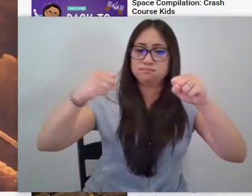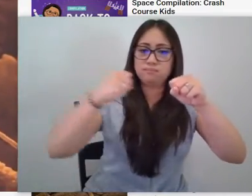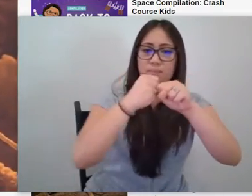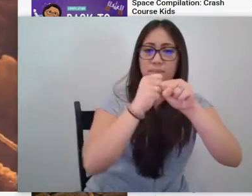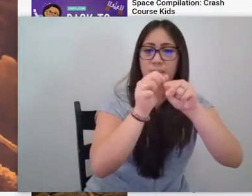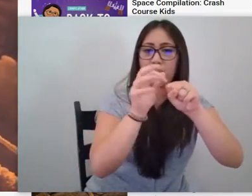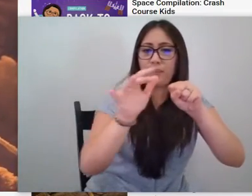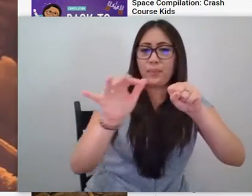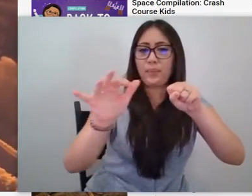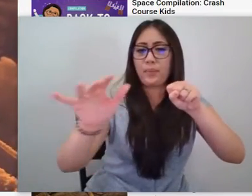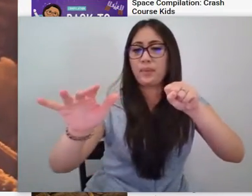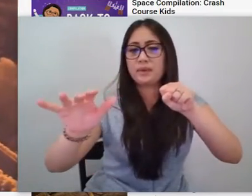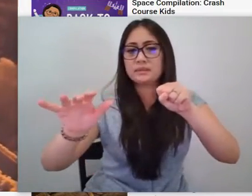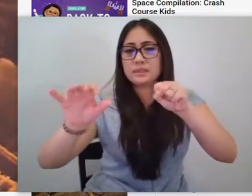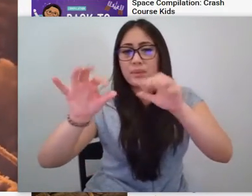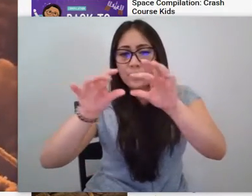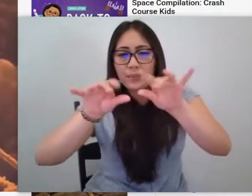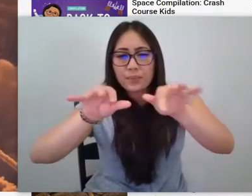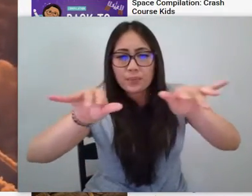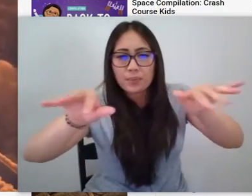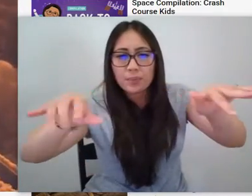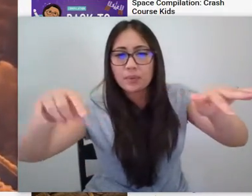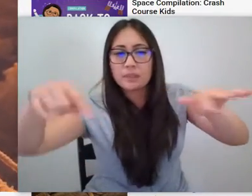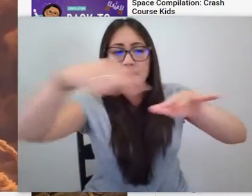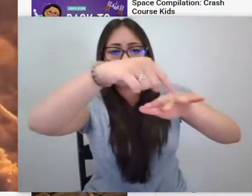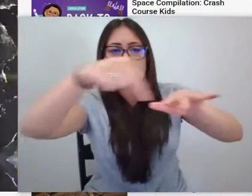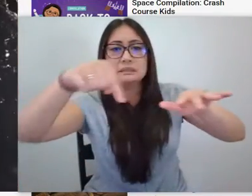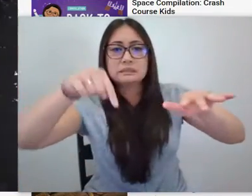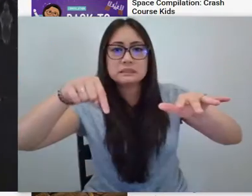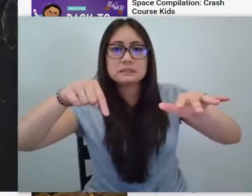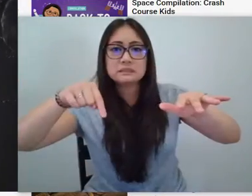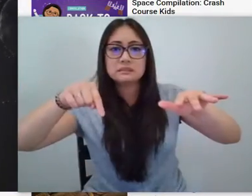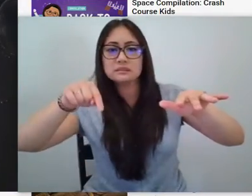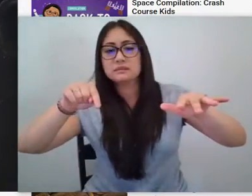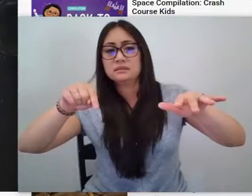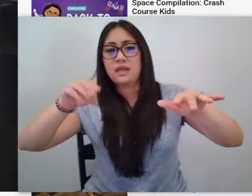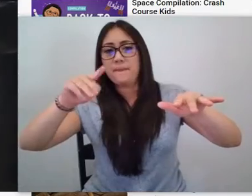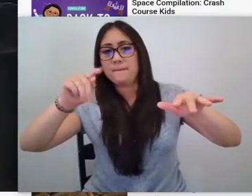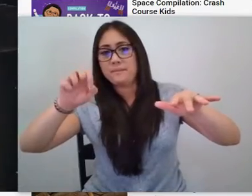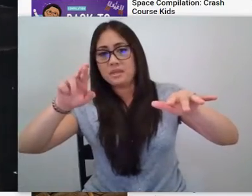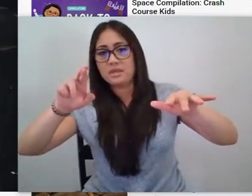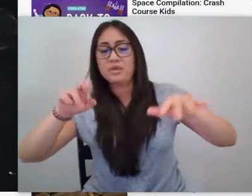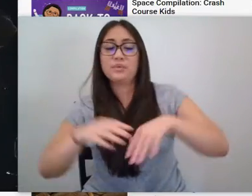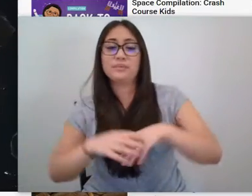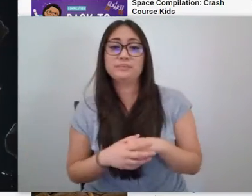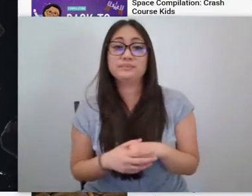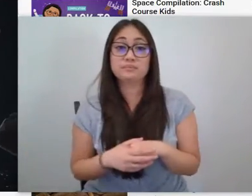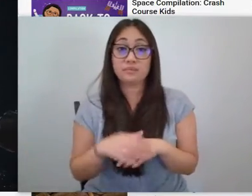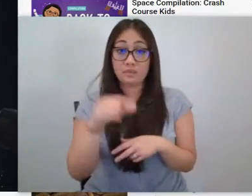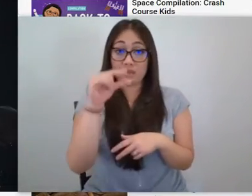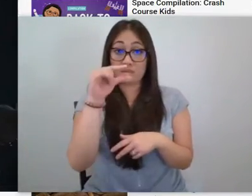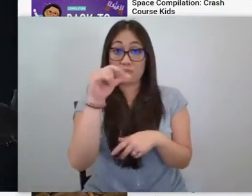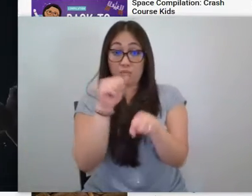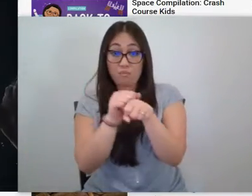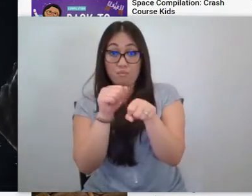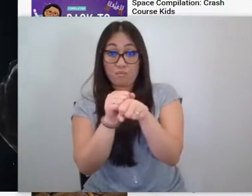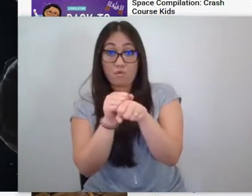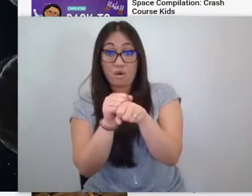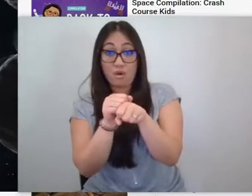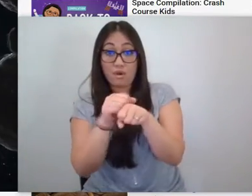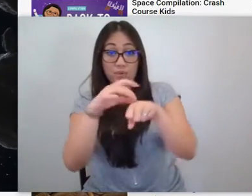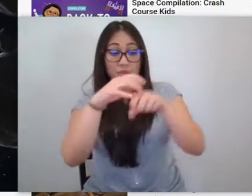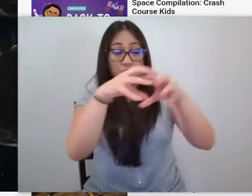also form from the debris left behind a comet. When these small pieces of rock are pulled into Earth's